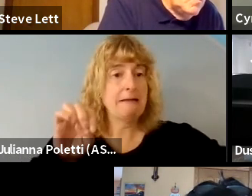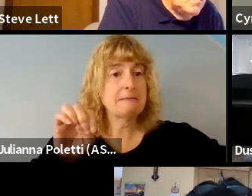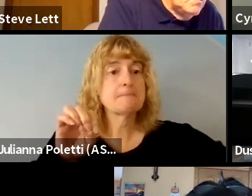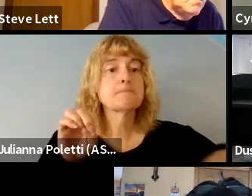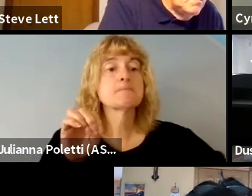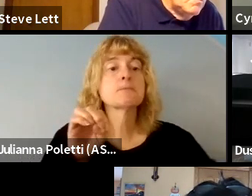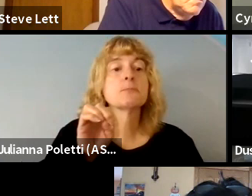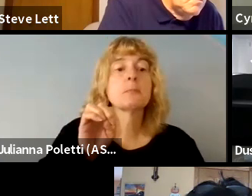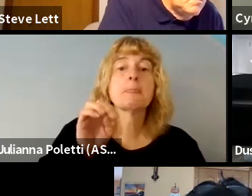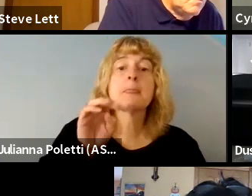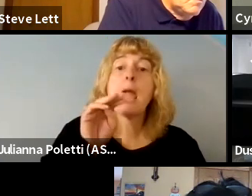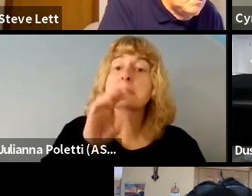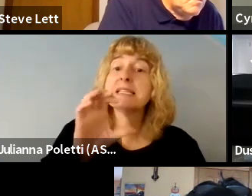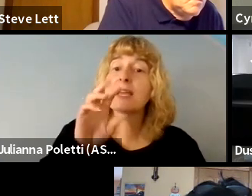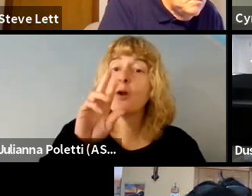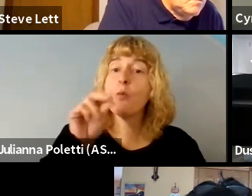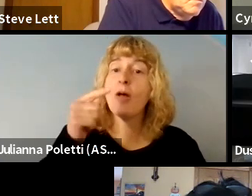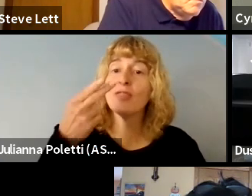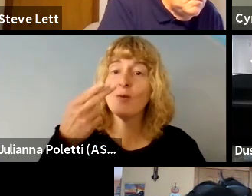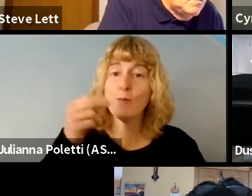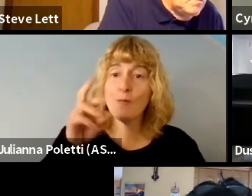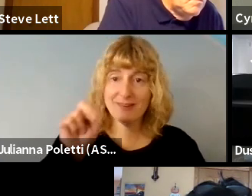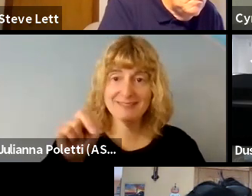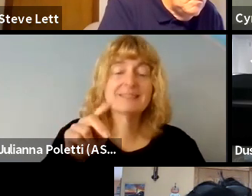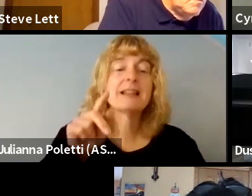MC Rothorn. Aye.